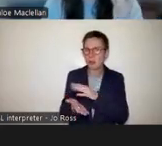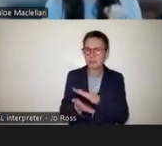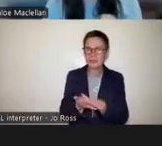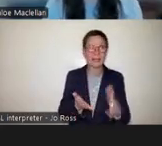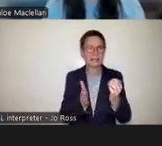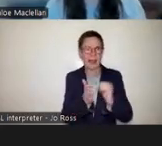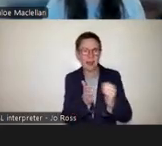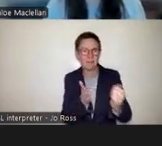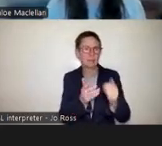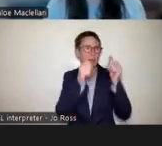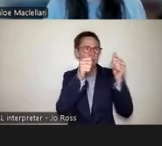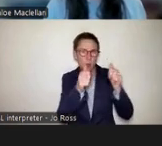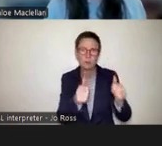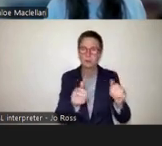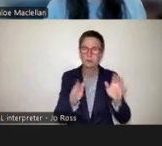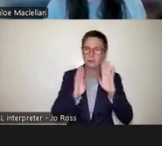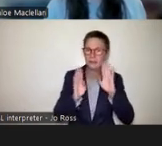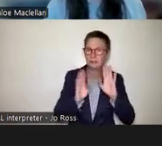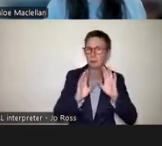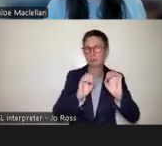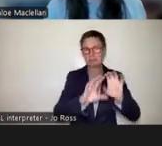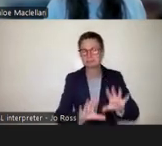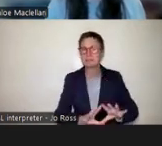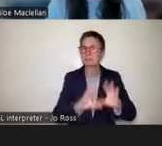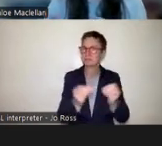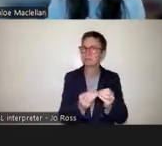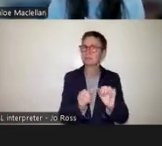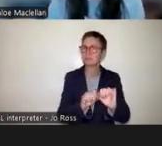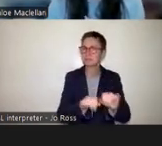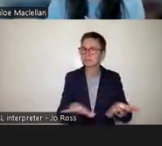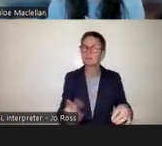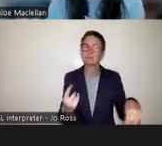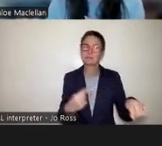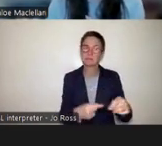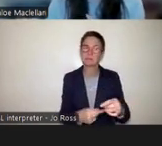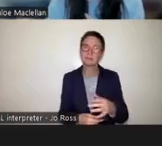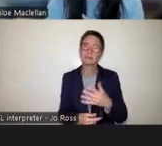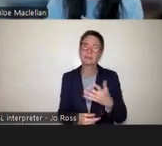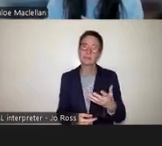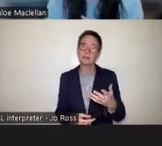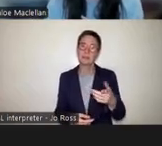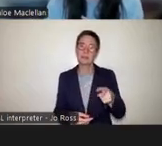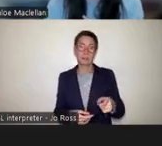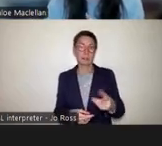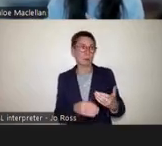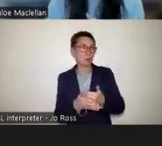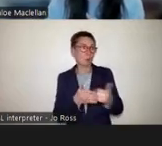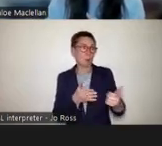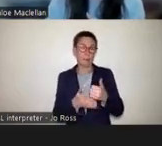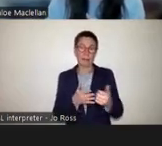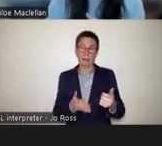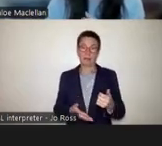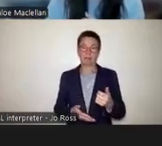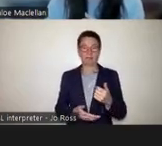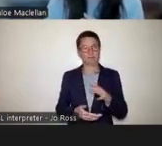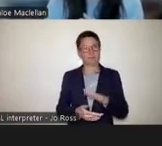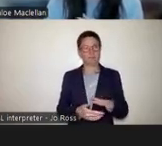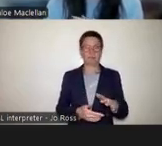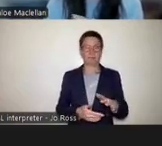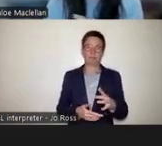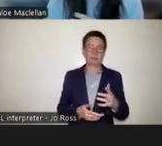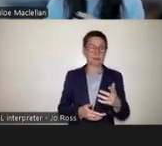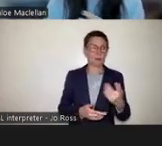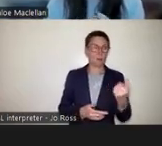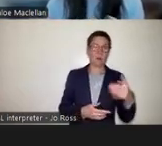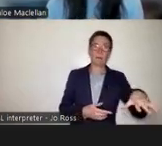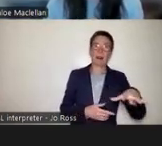posted in local Facebook groups, and that's where a practitioner that would normally cost £8 or so in another